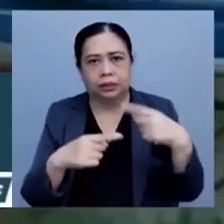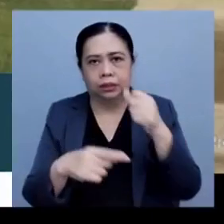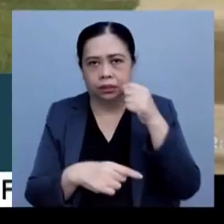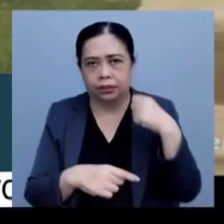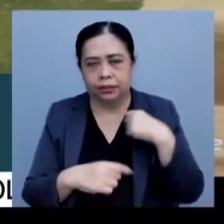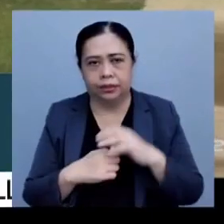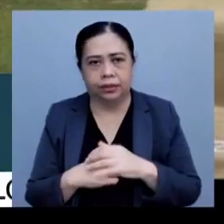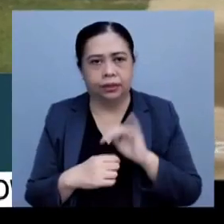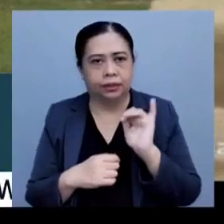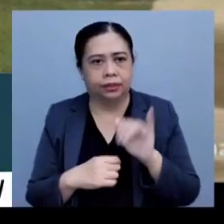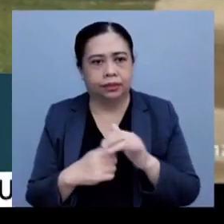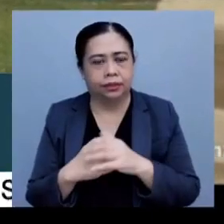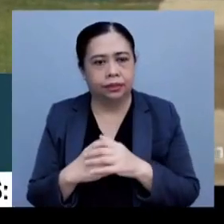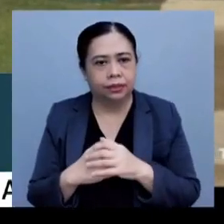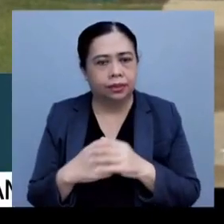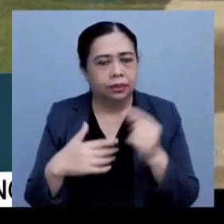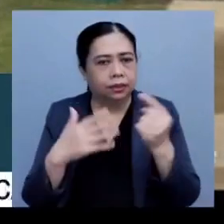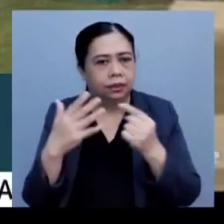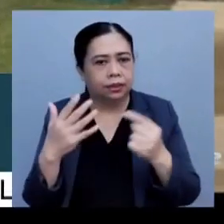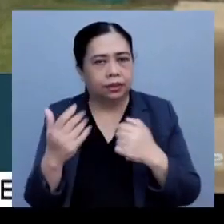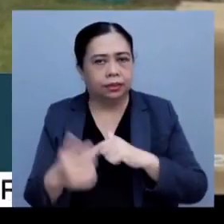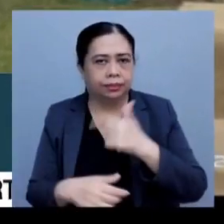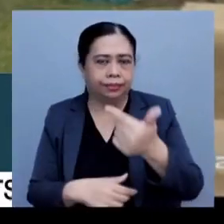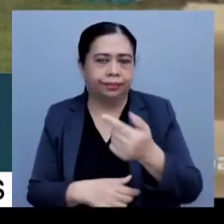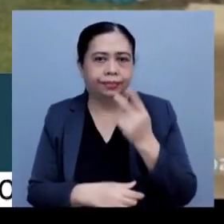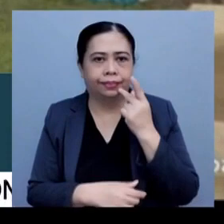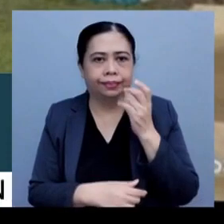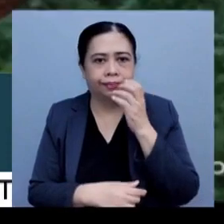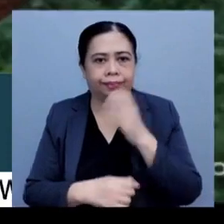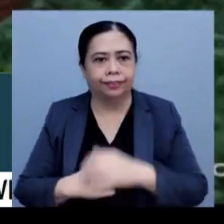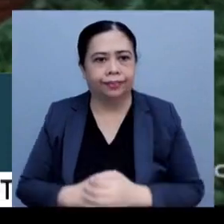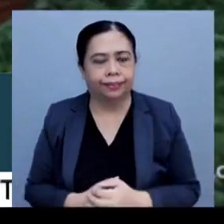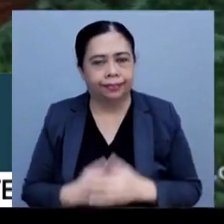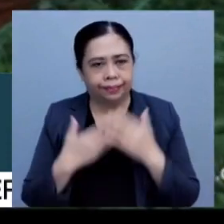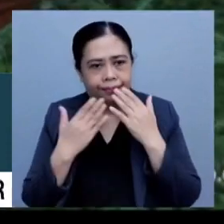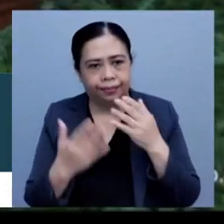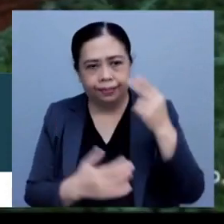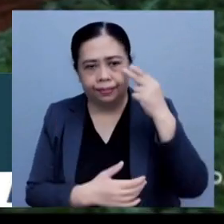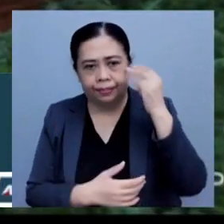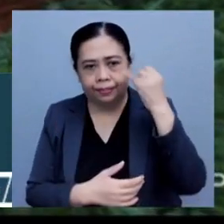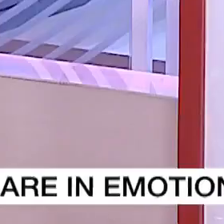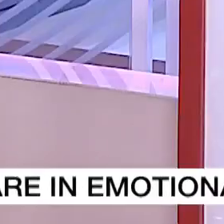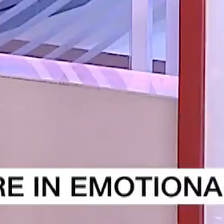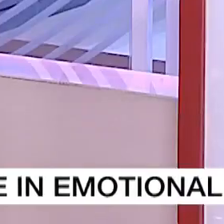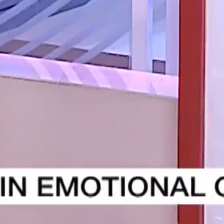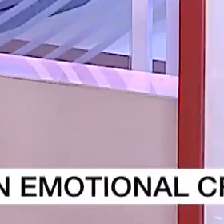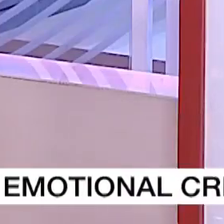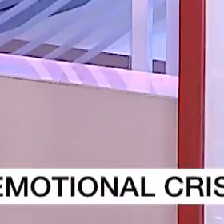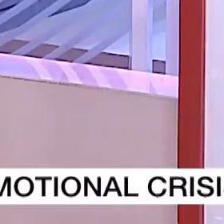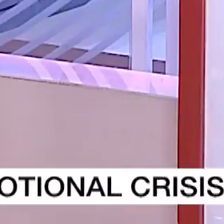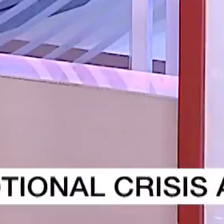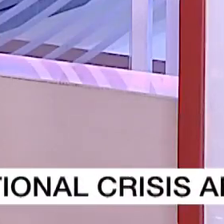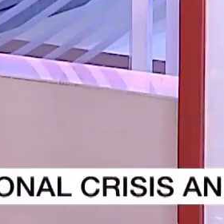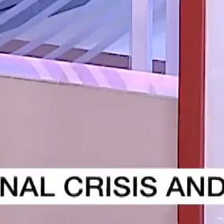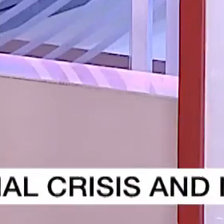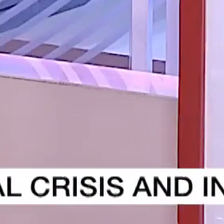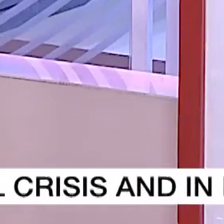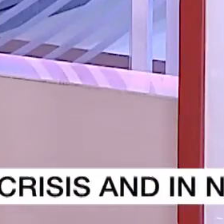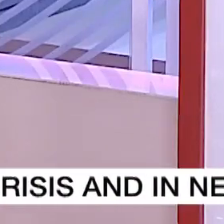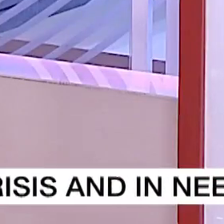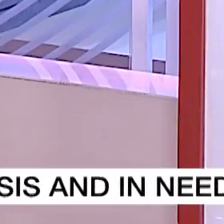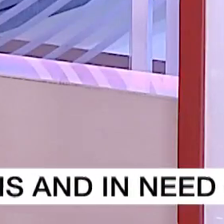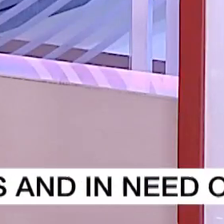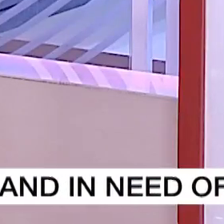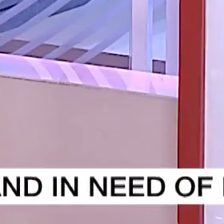the details here. Back to you, Carmina. Thanks a lot, Harris Julio, there joining us on the line. The latest on Typhoon Jenny, which